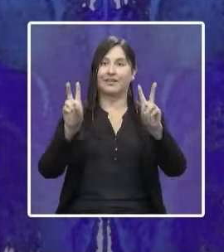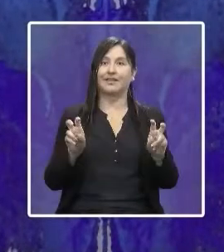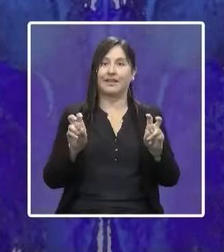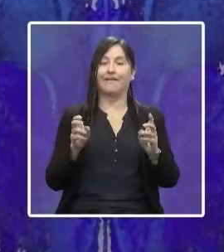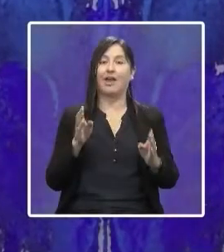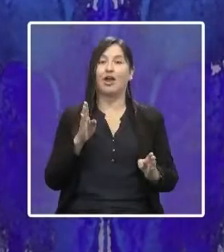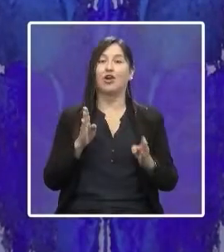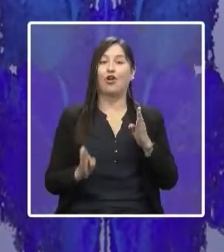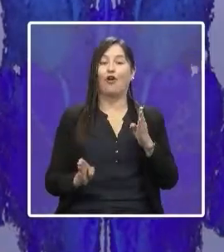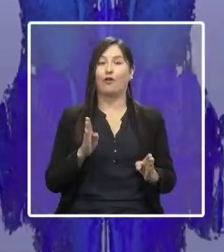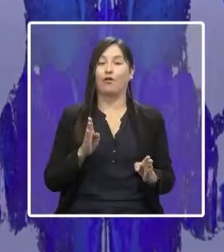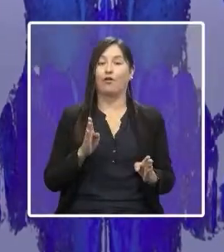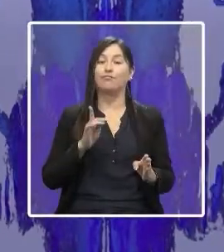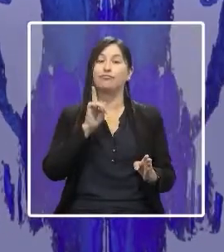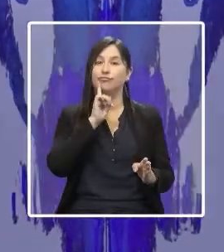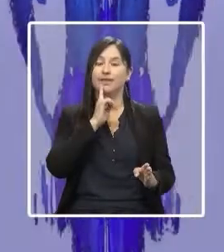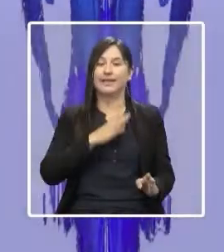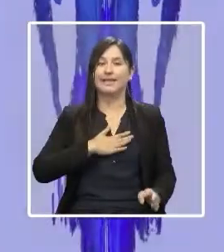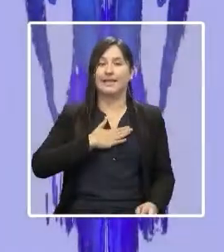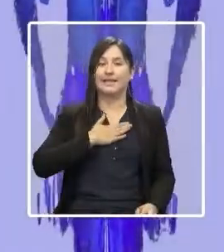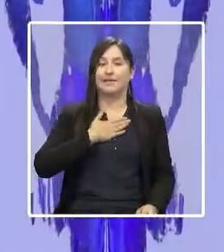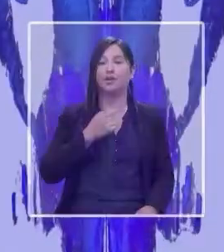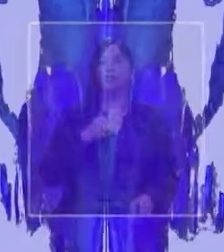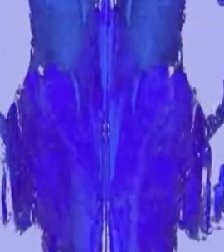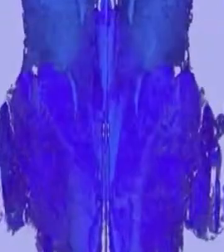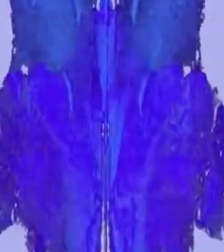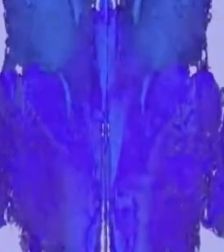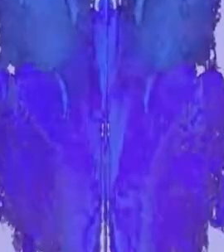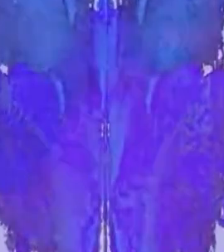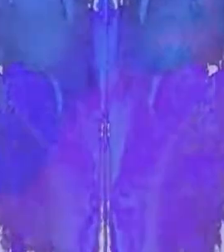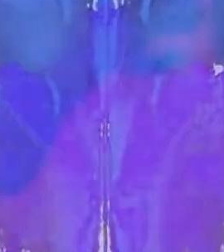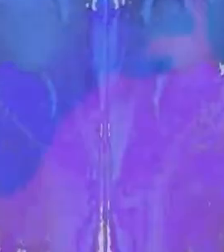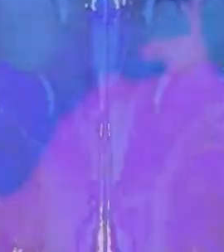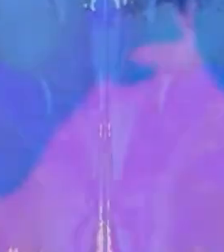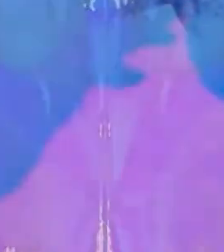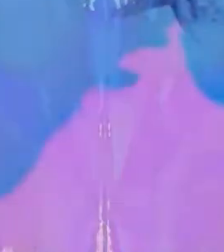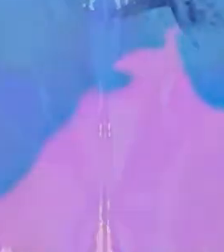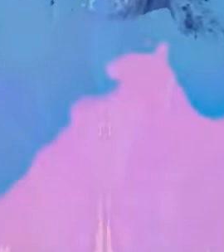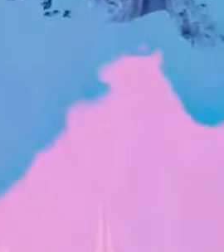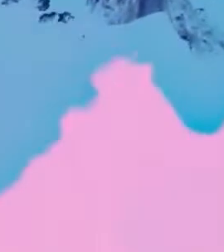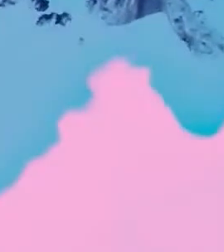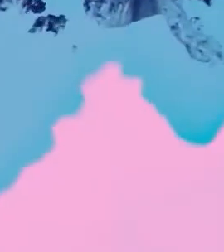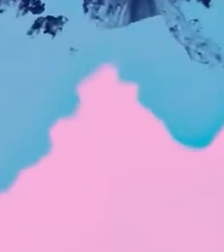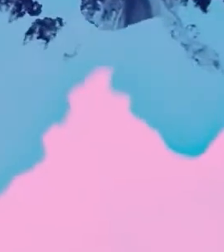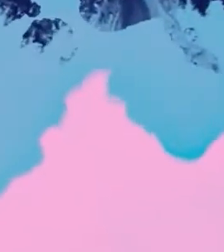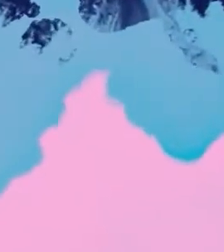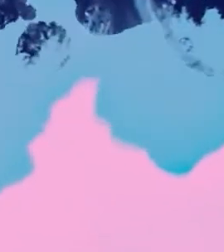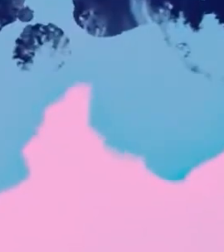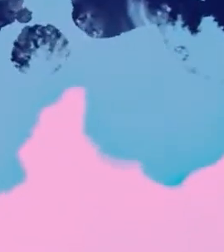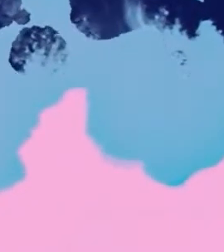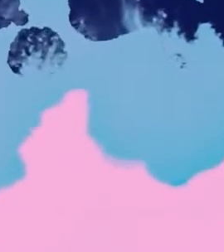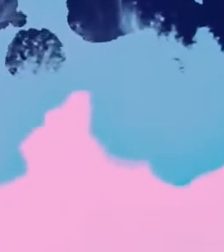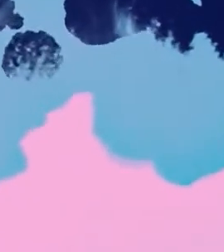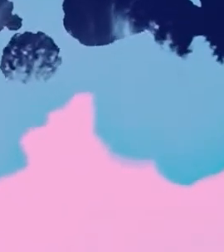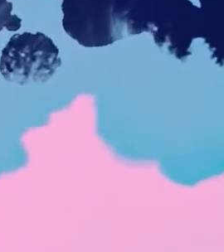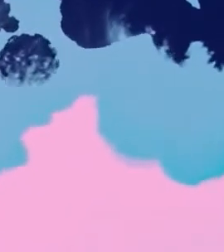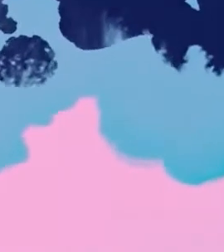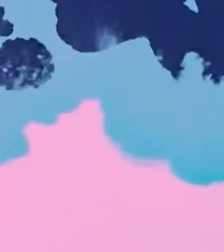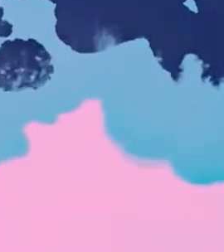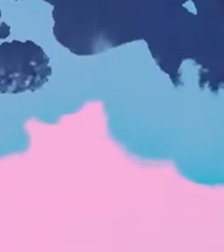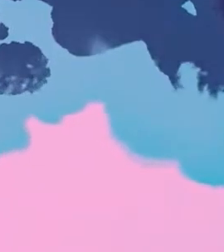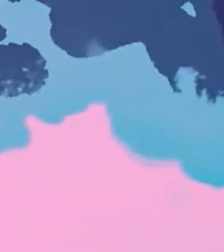am professor in artificial intelligence at Sorbonne University in Paris, and I lead a research team on affective